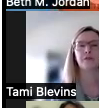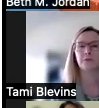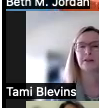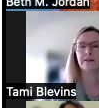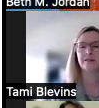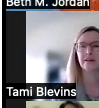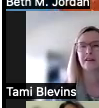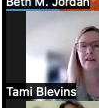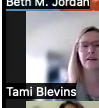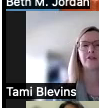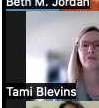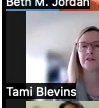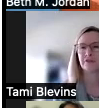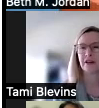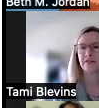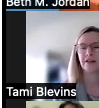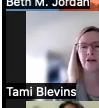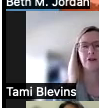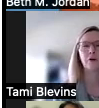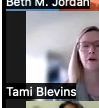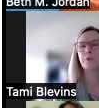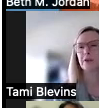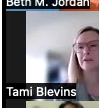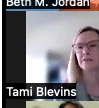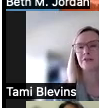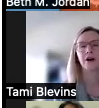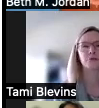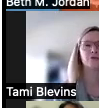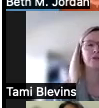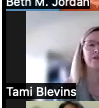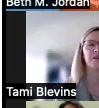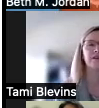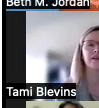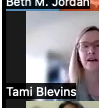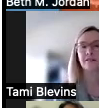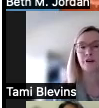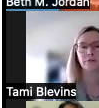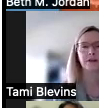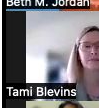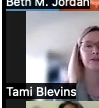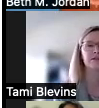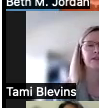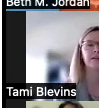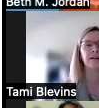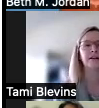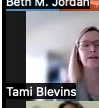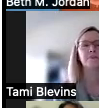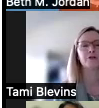of families and other fictive kin who are willing to help children in need in out-of-home